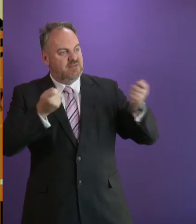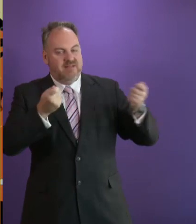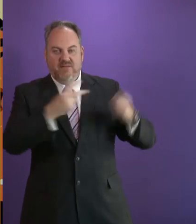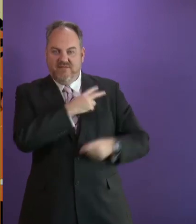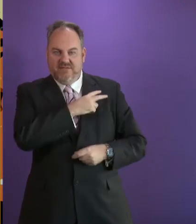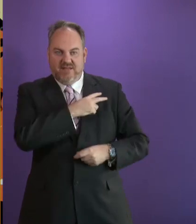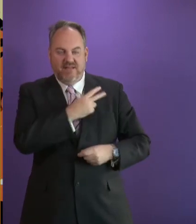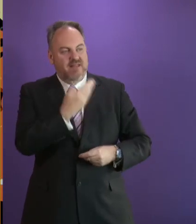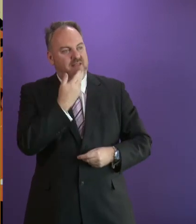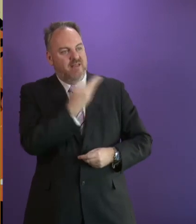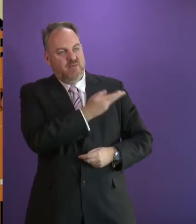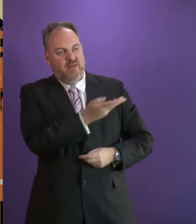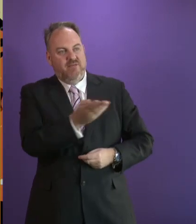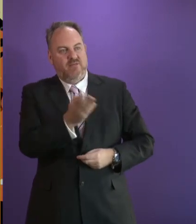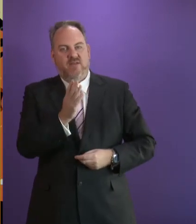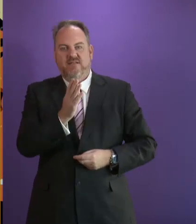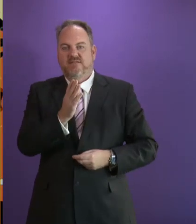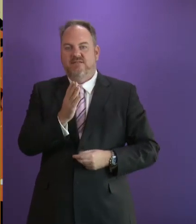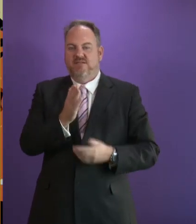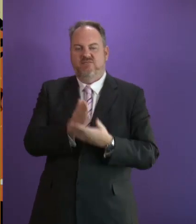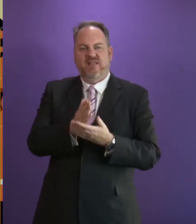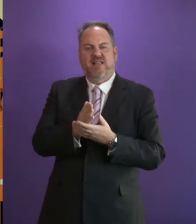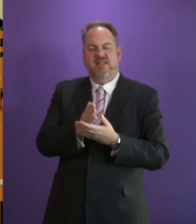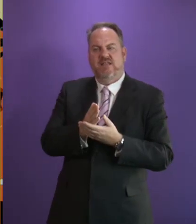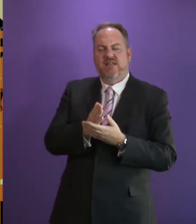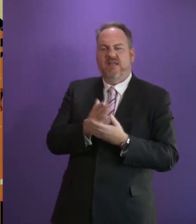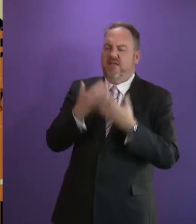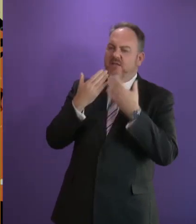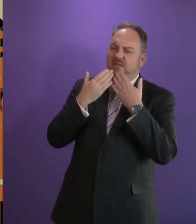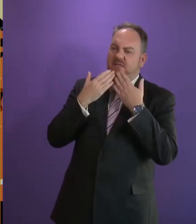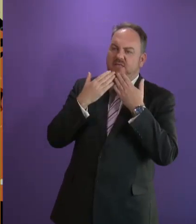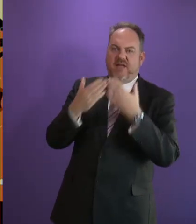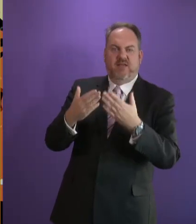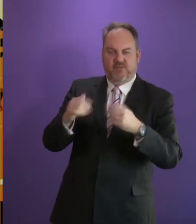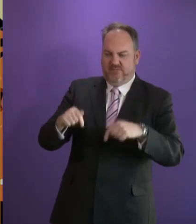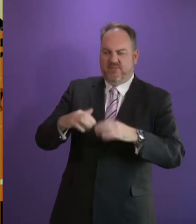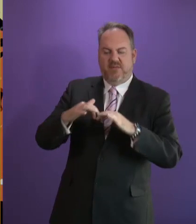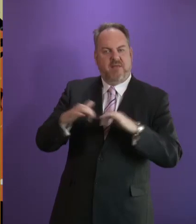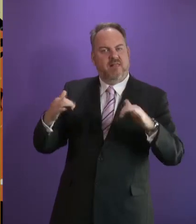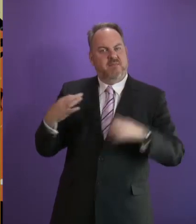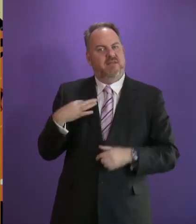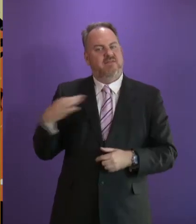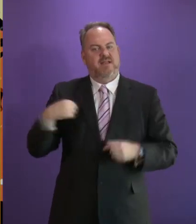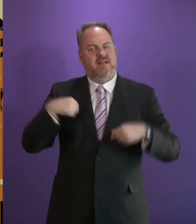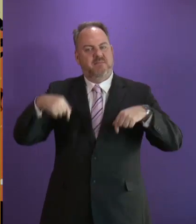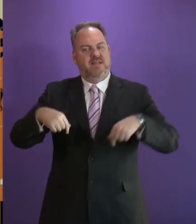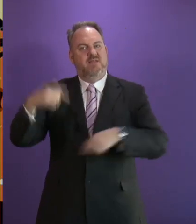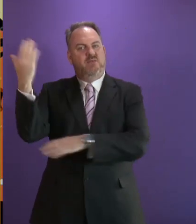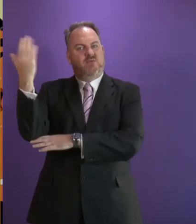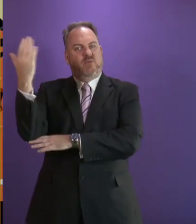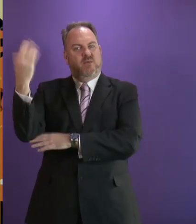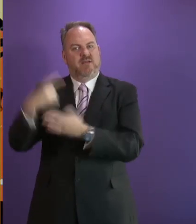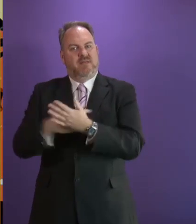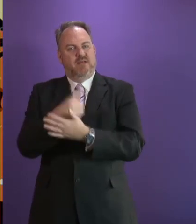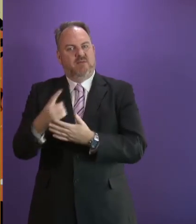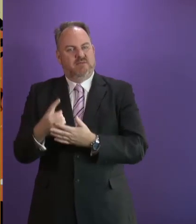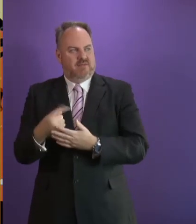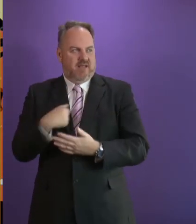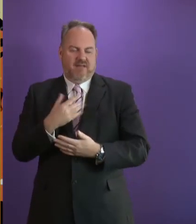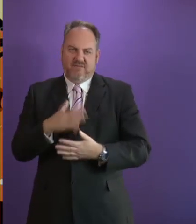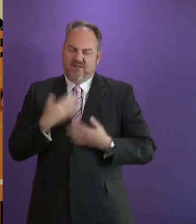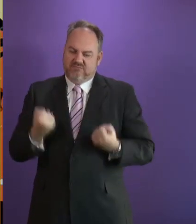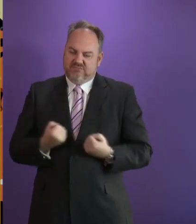and Patricia and the YWCA Scotland for inviting me along to speak today about something that I care passionately about. And for those